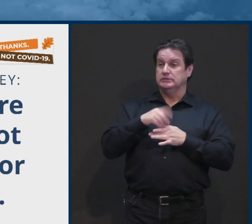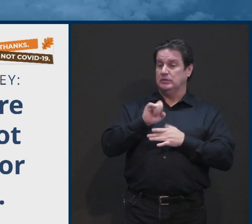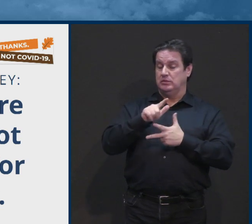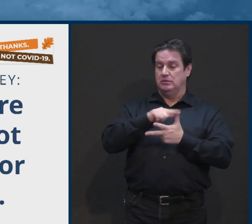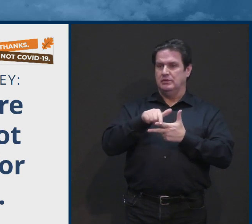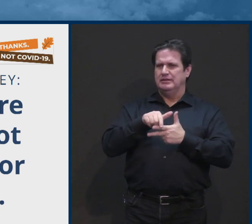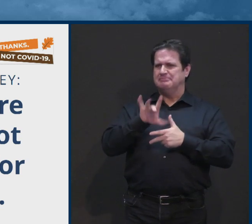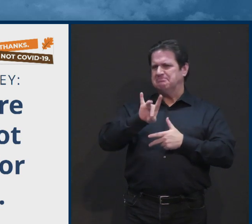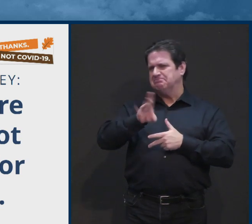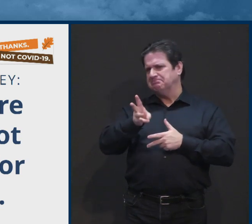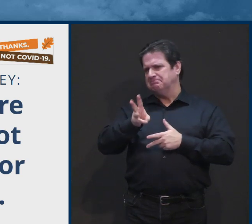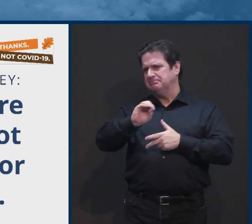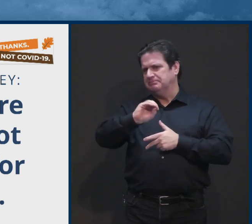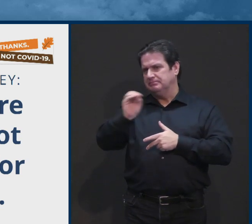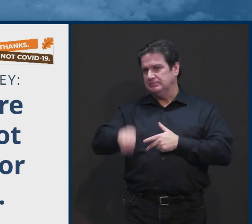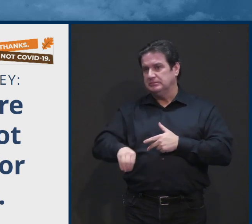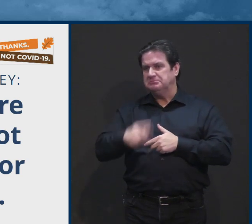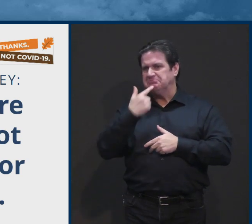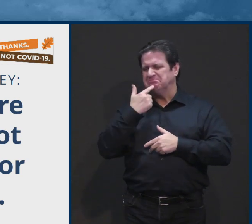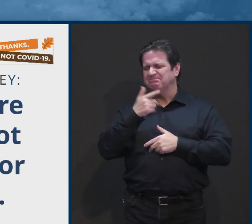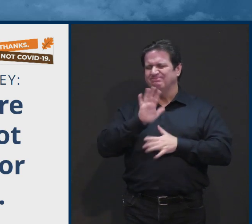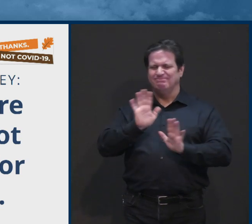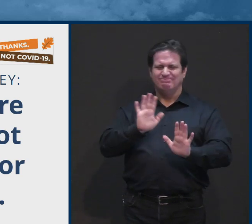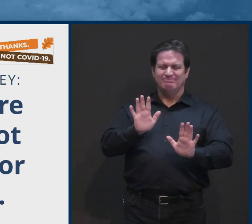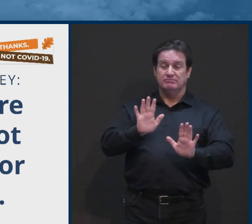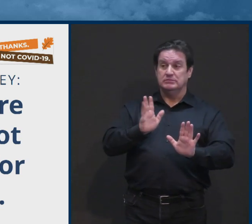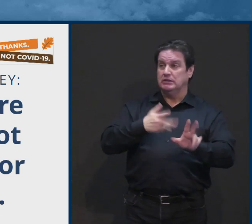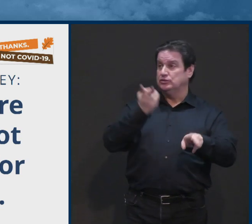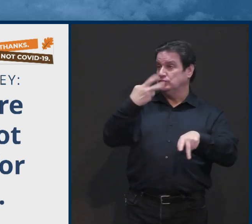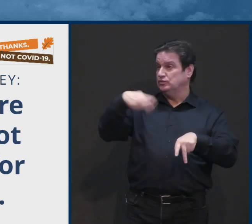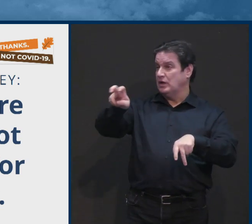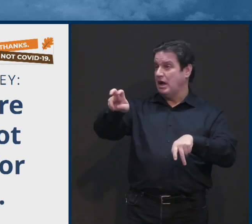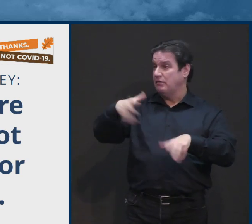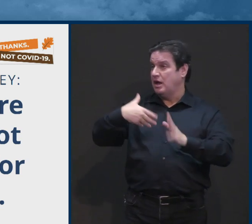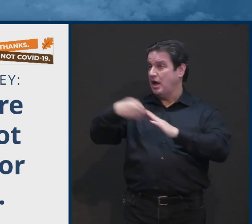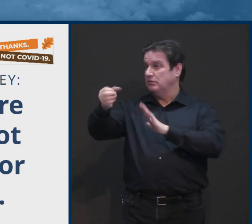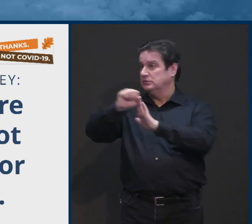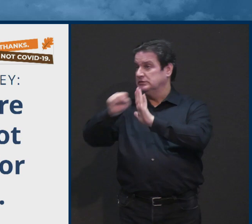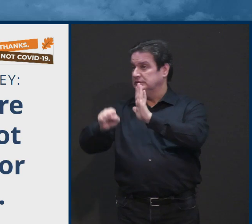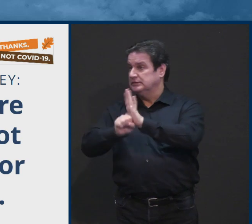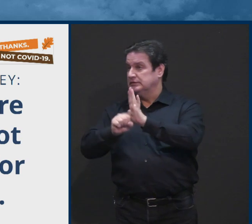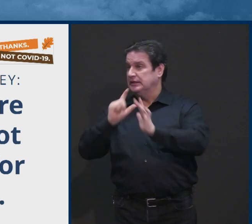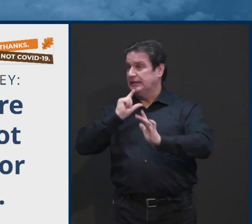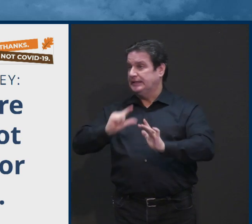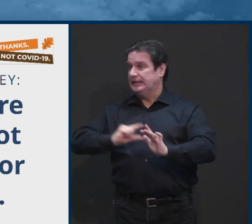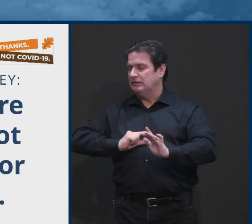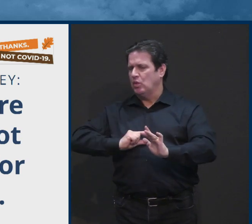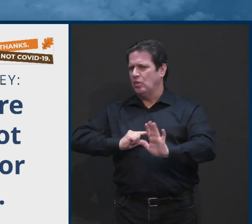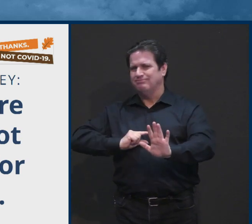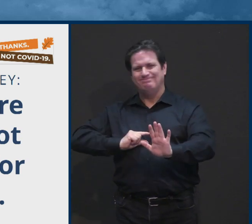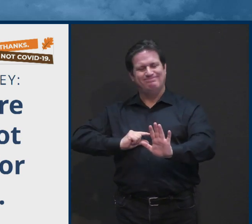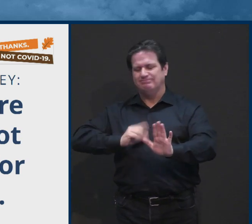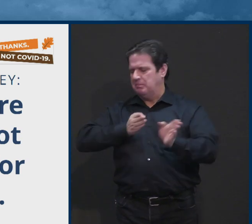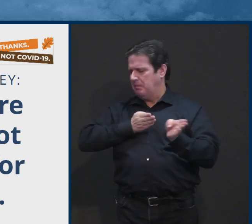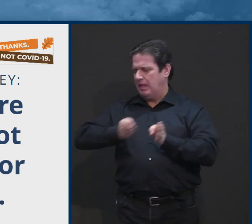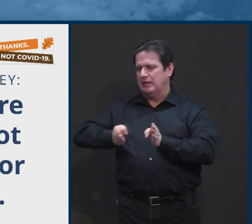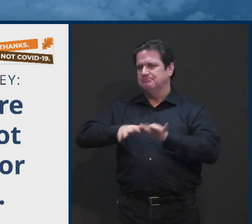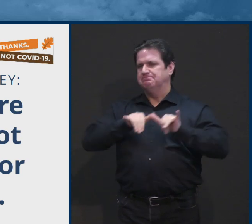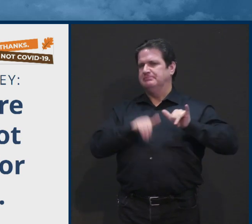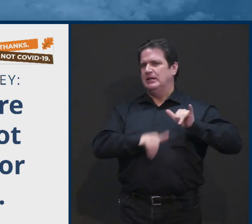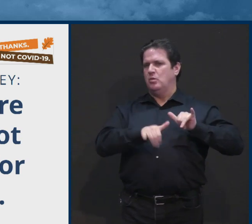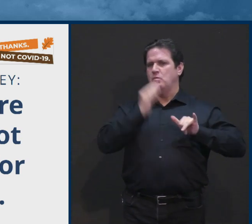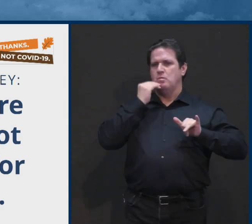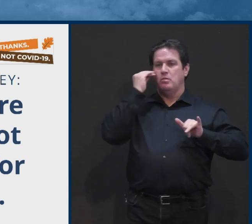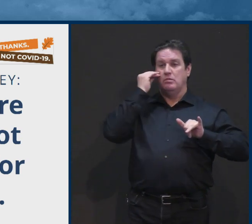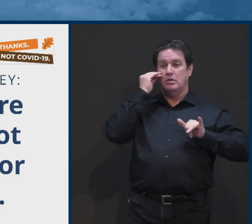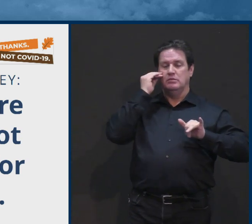where 86% of the residents said they don't plan to travel for Thanksgiving. And that's a good thing because they're not going to be